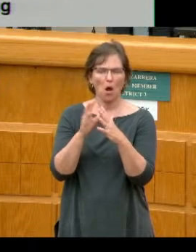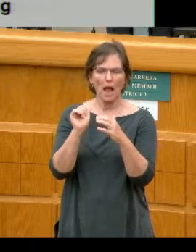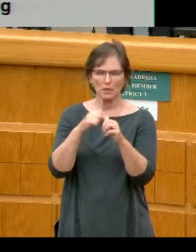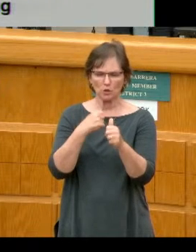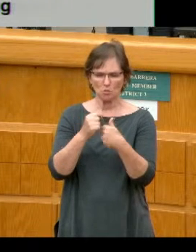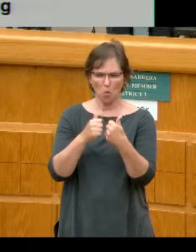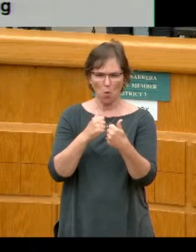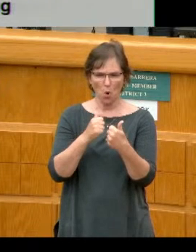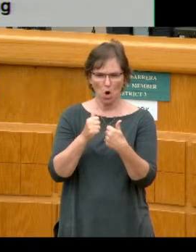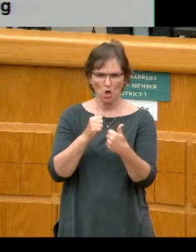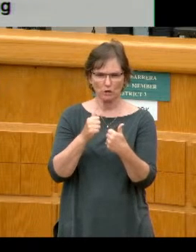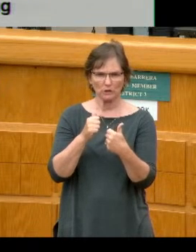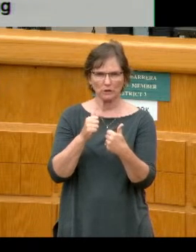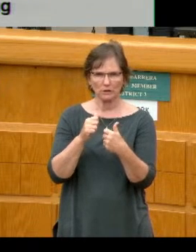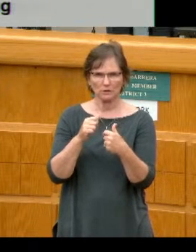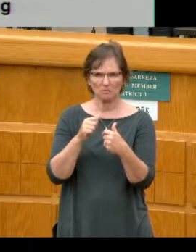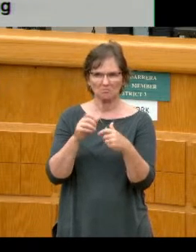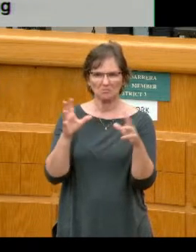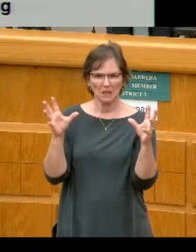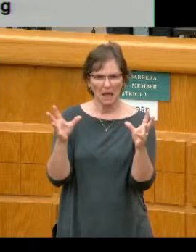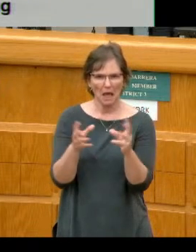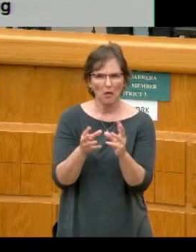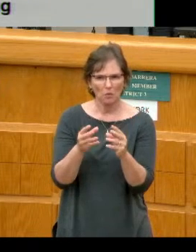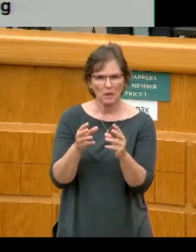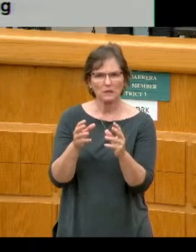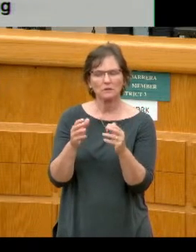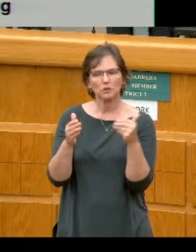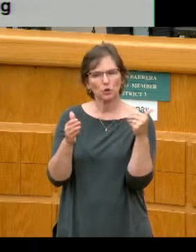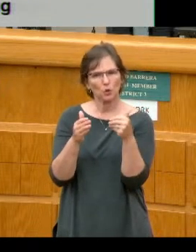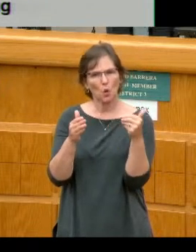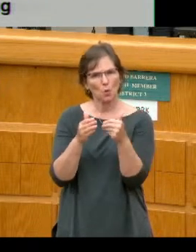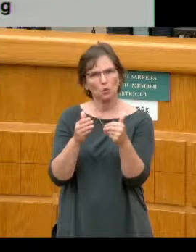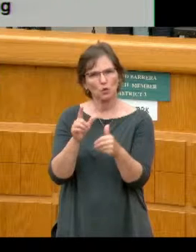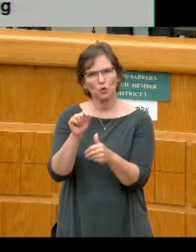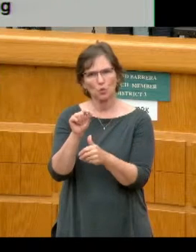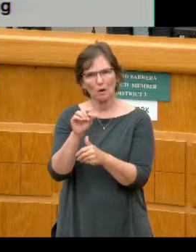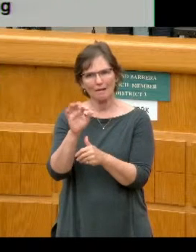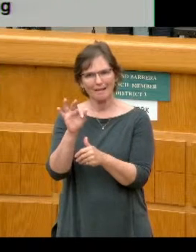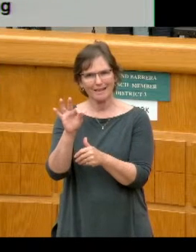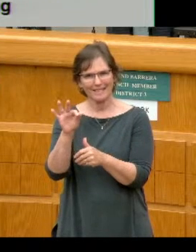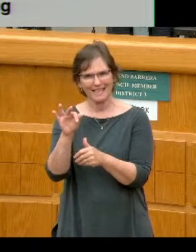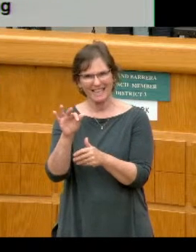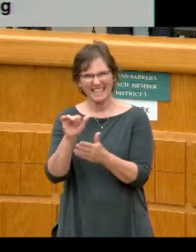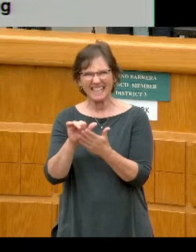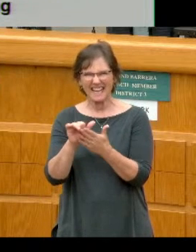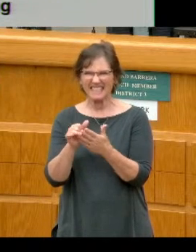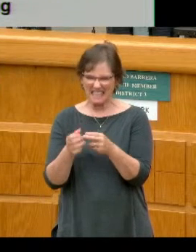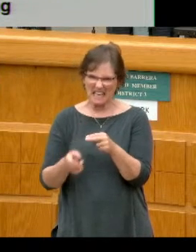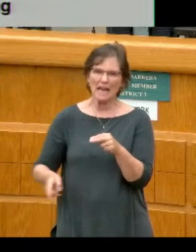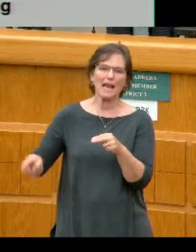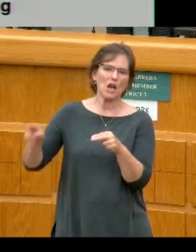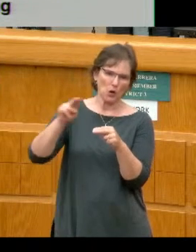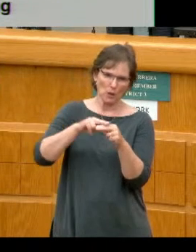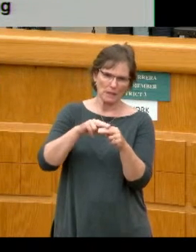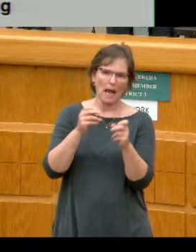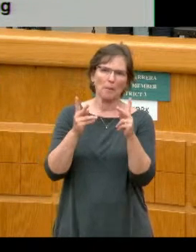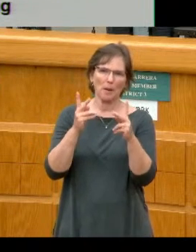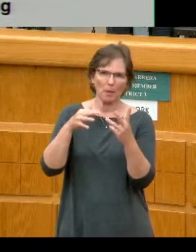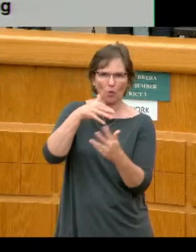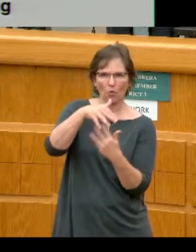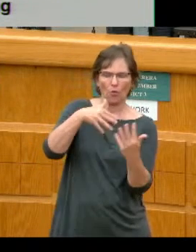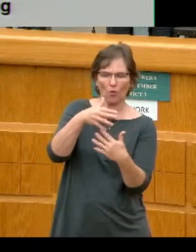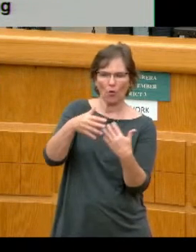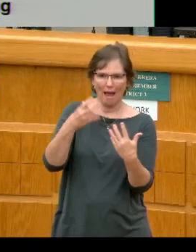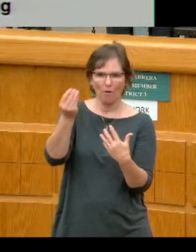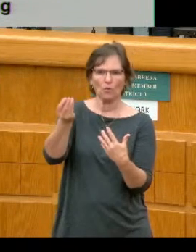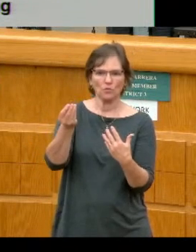if they tell you to. Last thing. We don't see a lot of patterns in the cell phone data. It's supposed to tell us what's happening